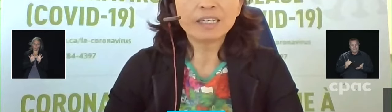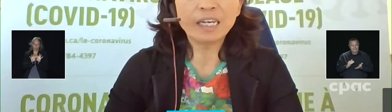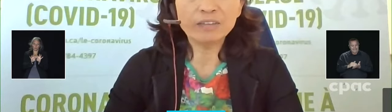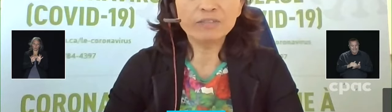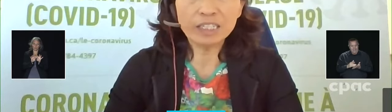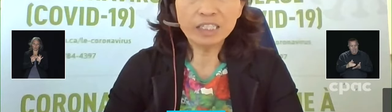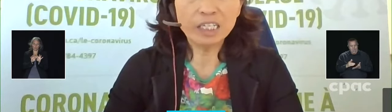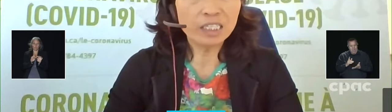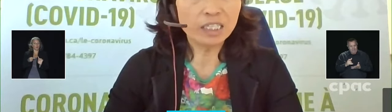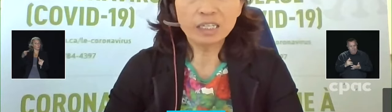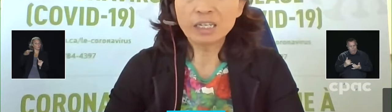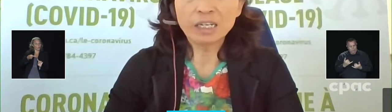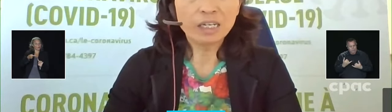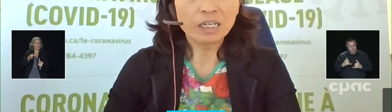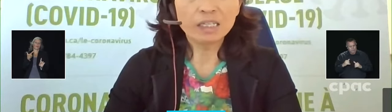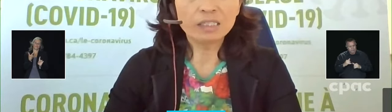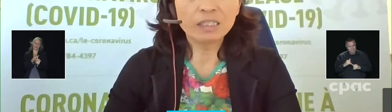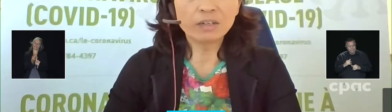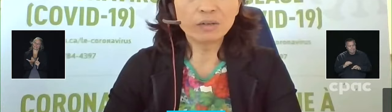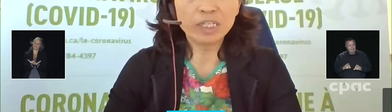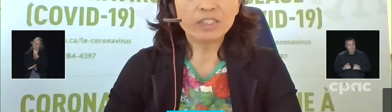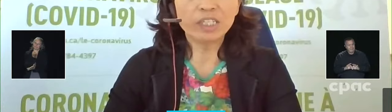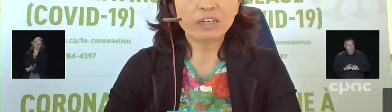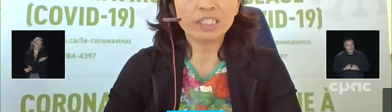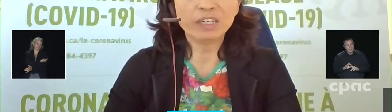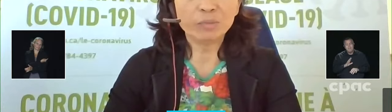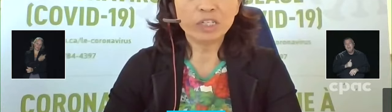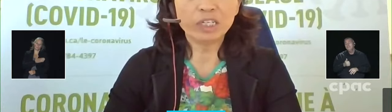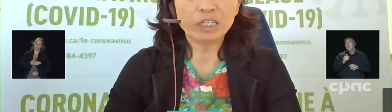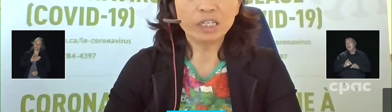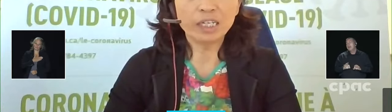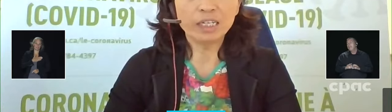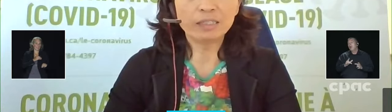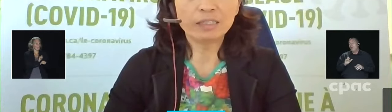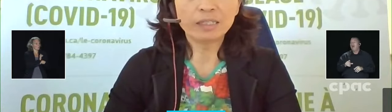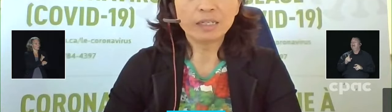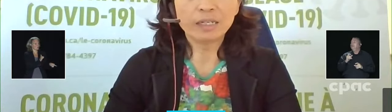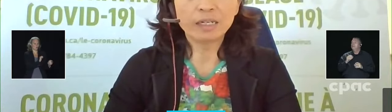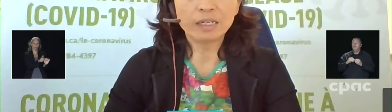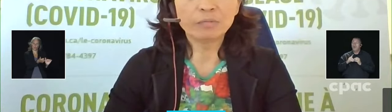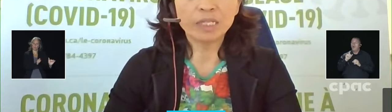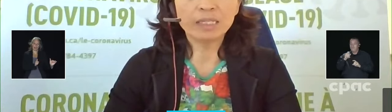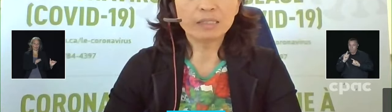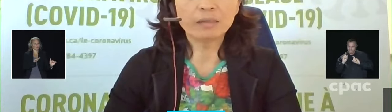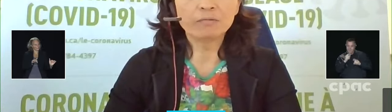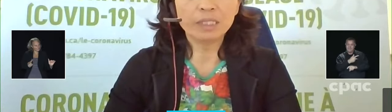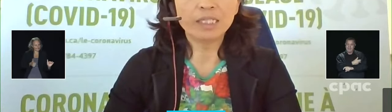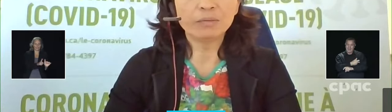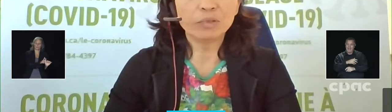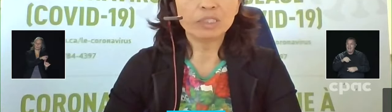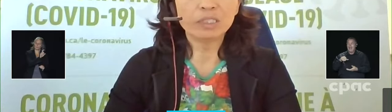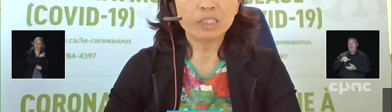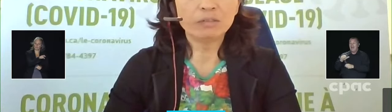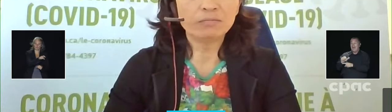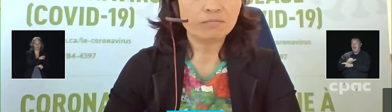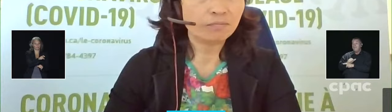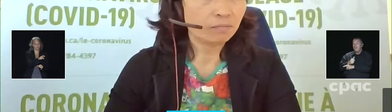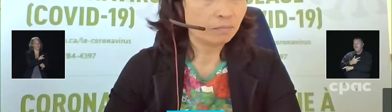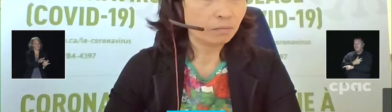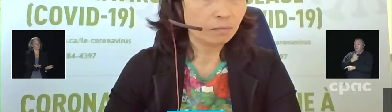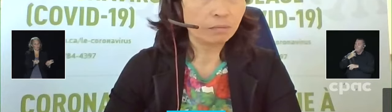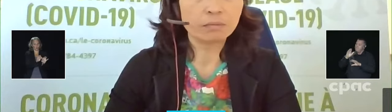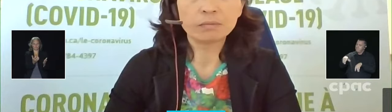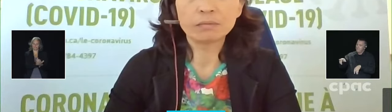is get vaccinated. There's still a ways to go in Alberta, and that's really important to do.